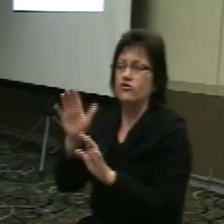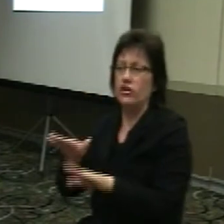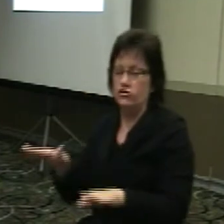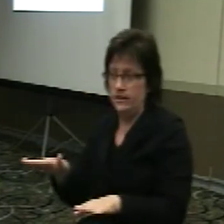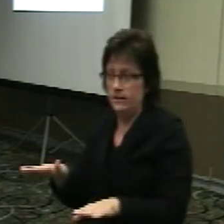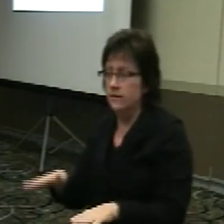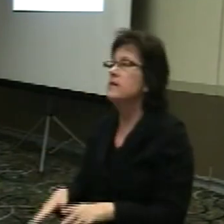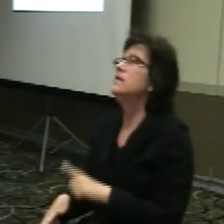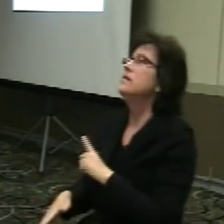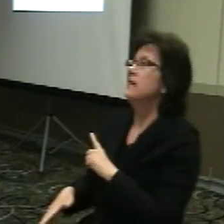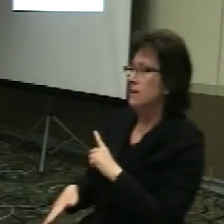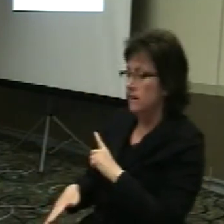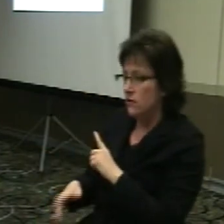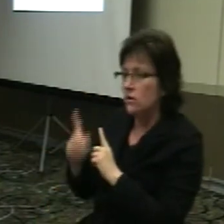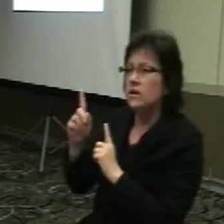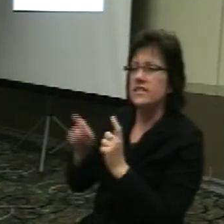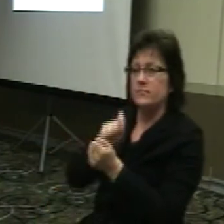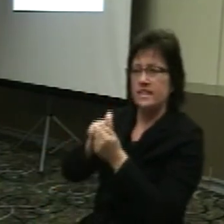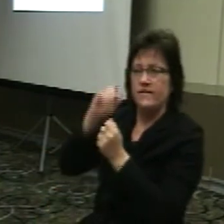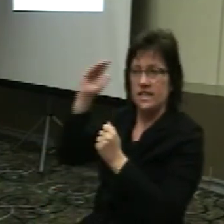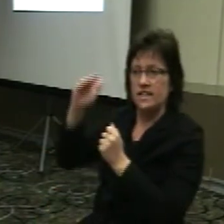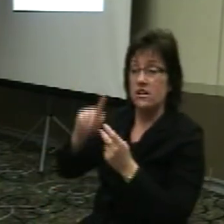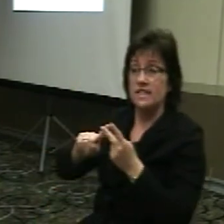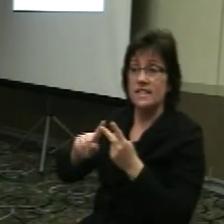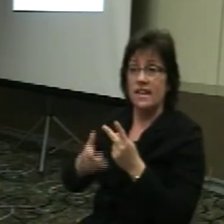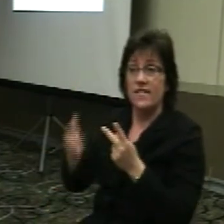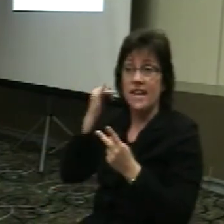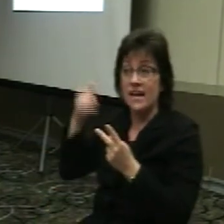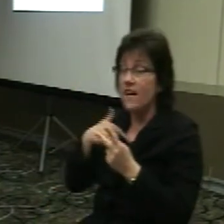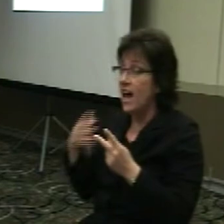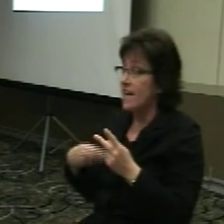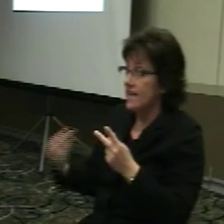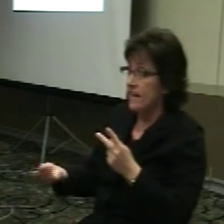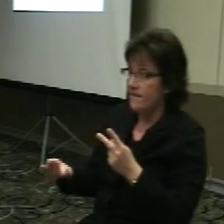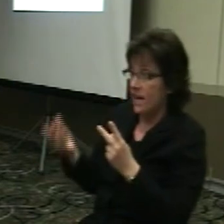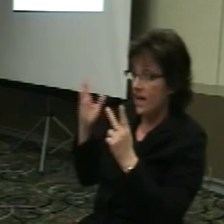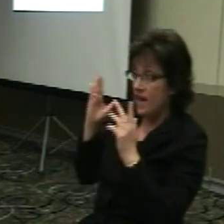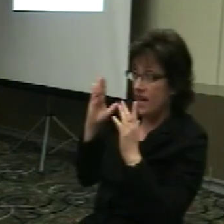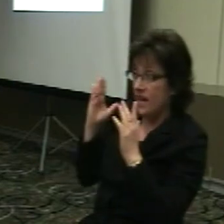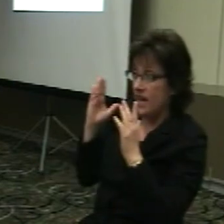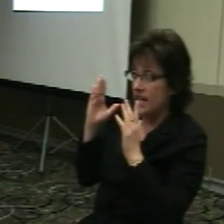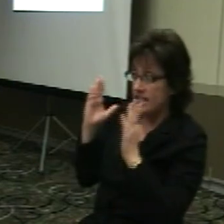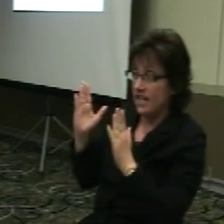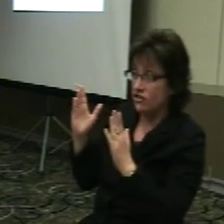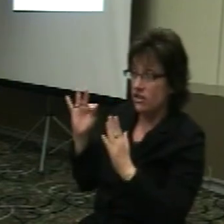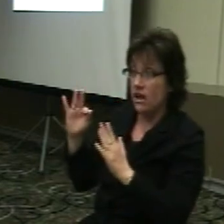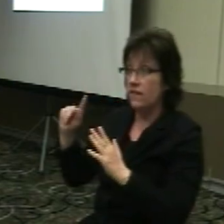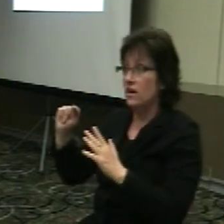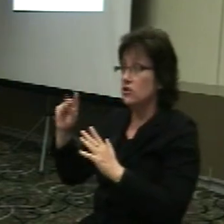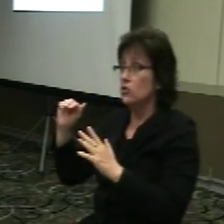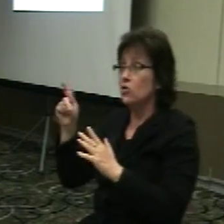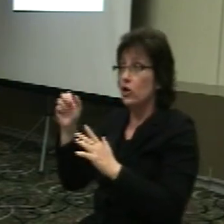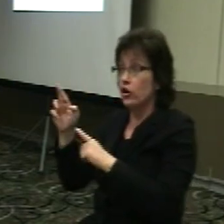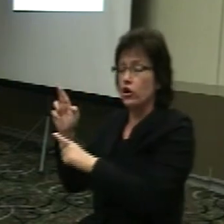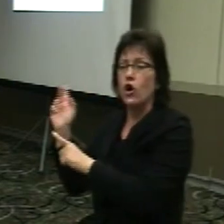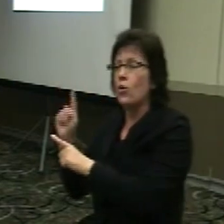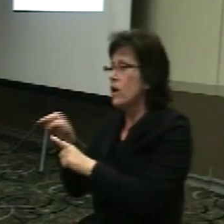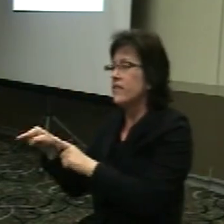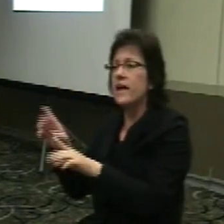adult, and is it a specific adult? The second thing is that if I give them the attention of the tutor, where will they